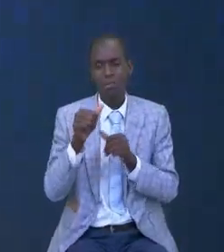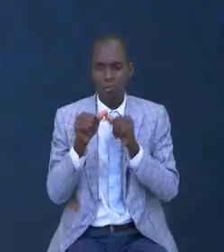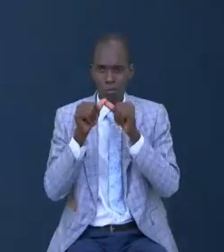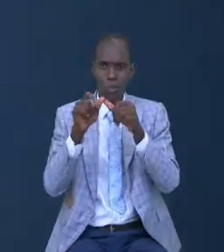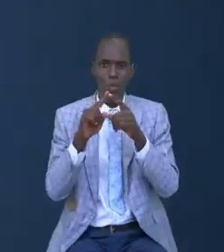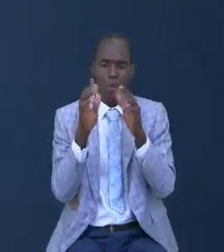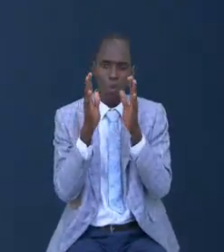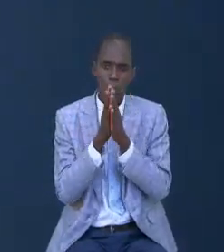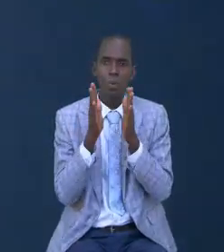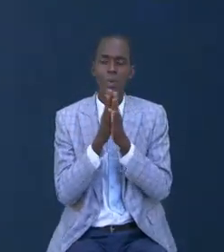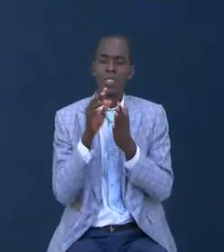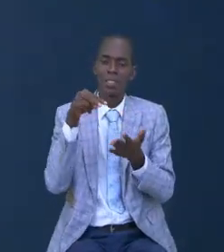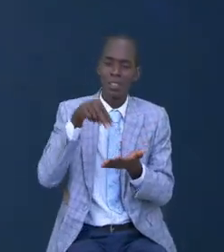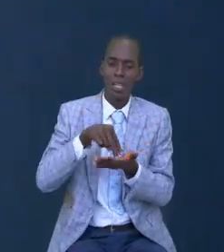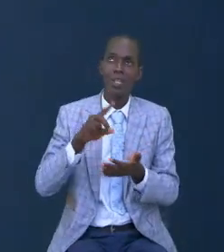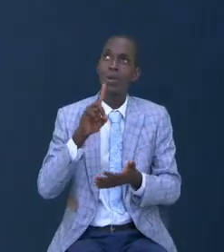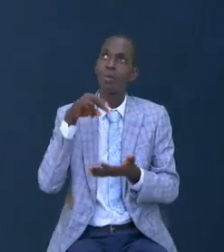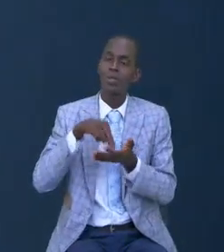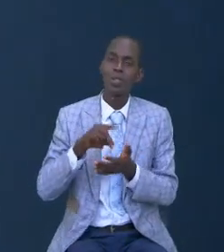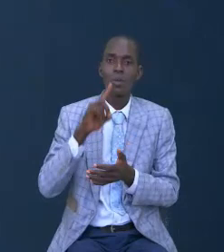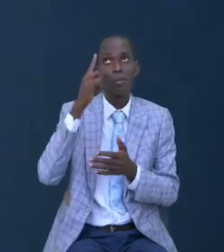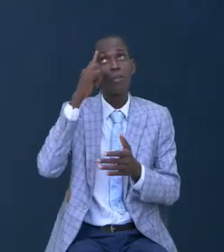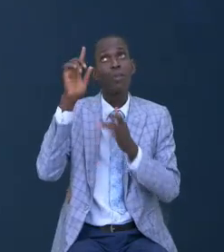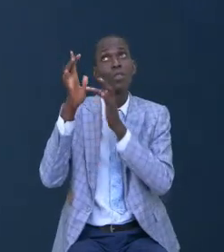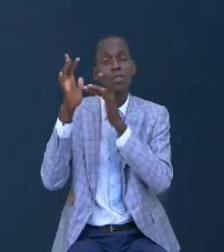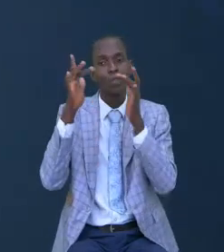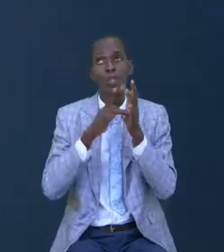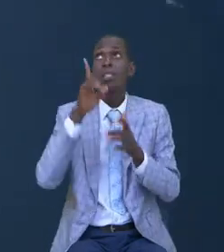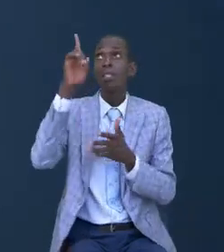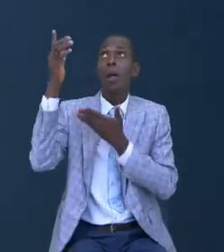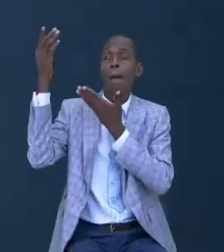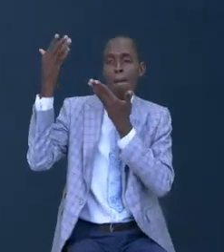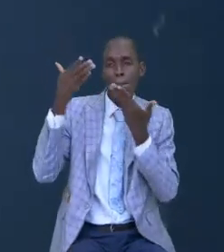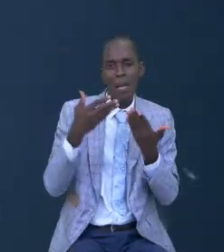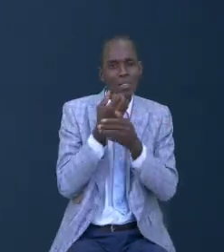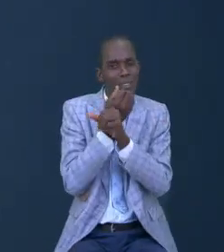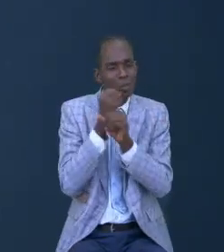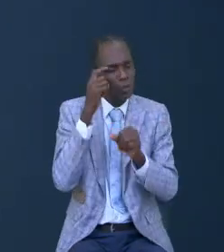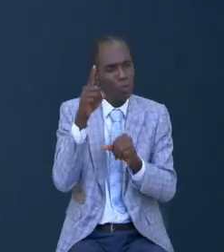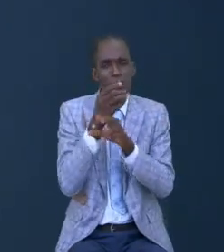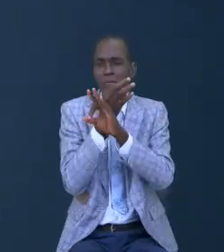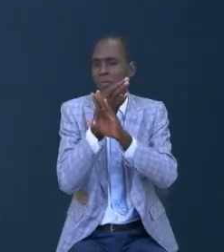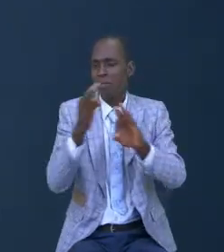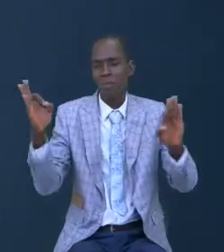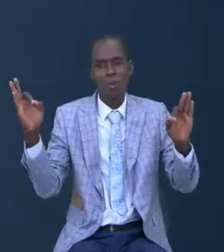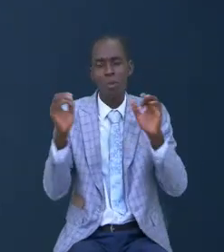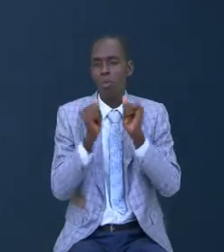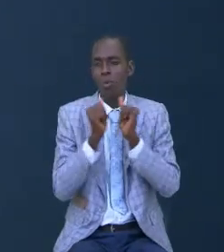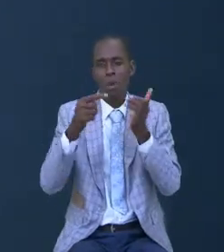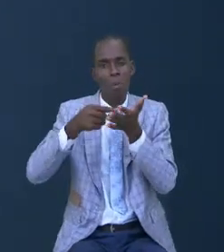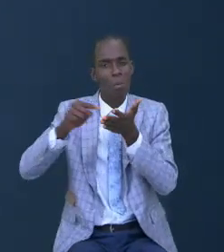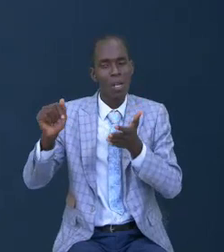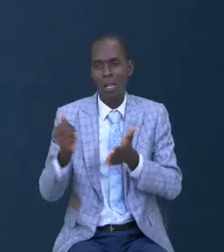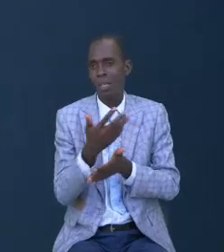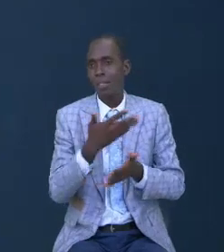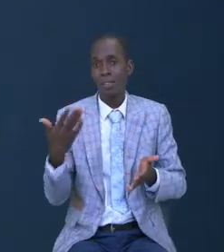stand up for Jesus. He brings salvation to you right now. Anywhere you are online, this is the